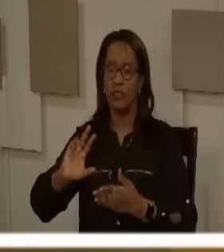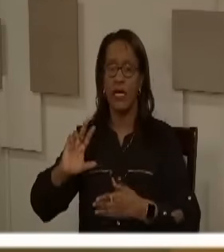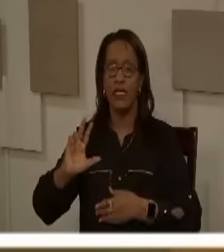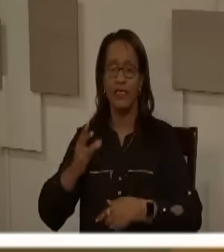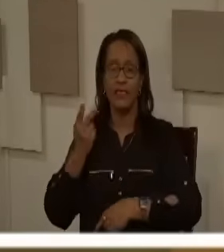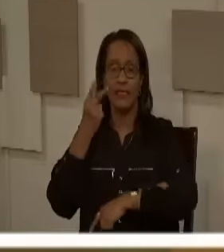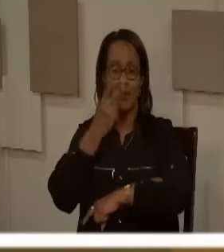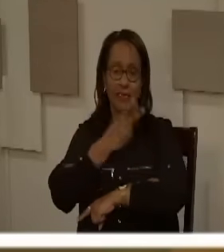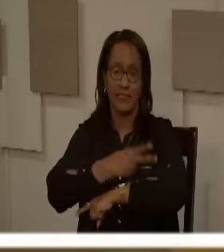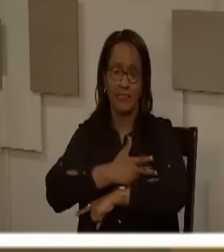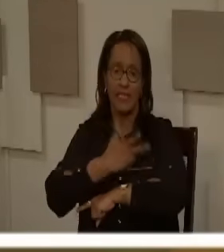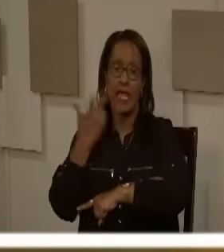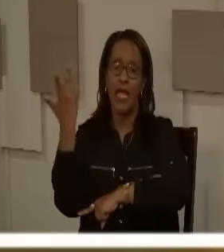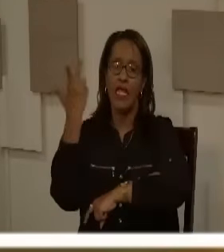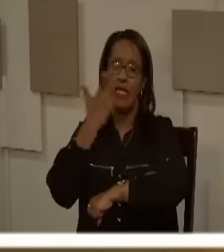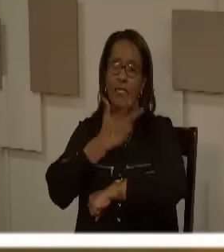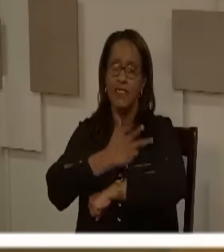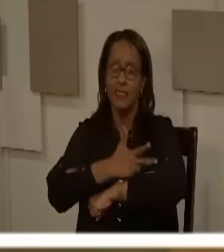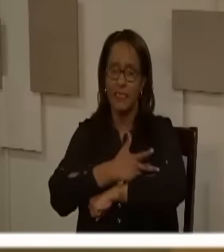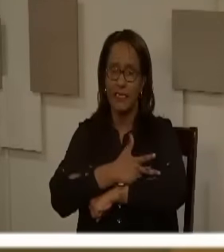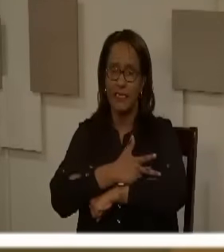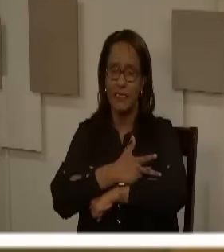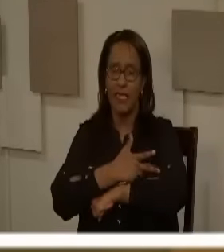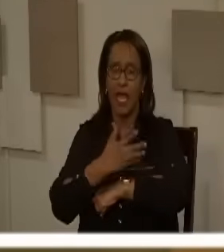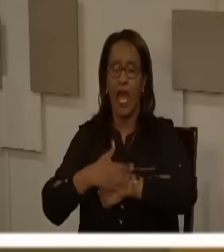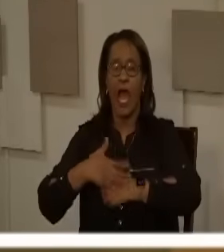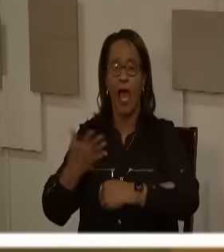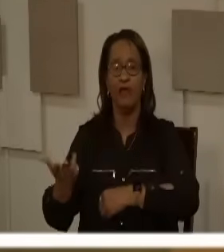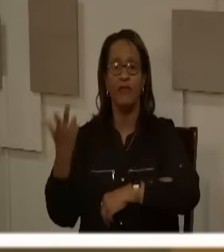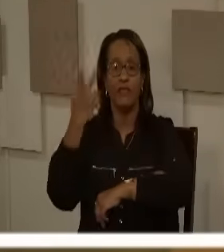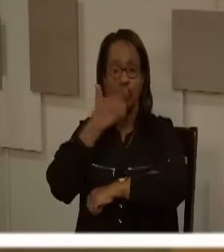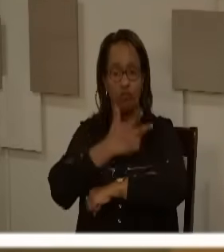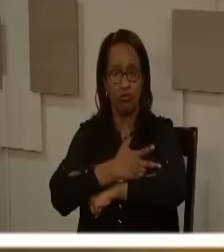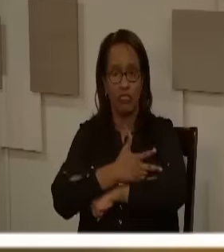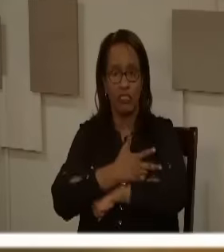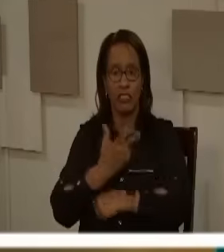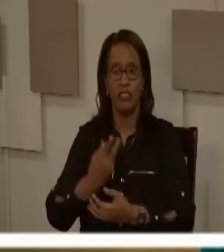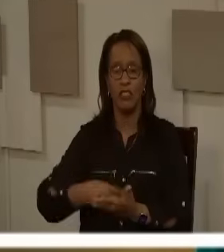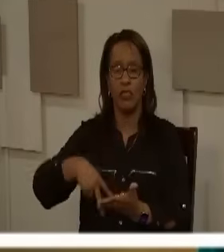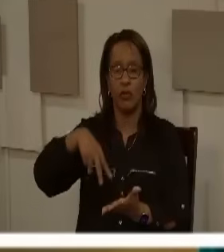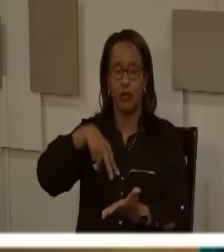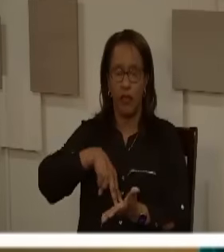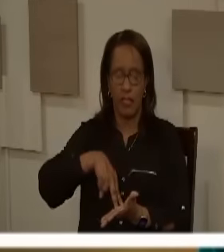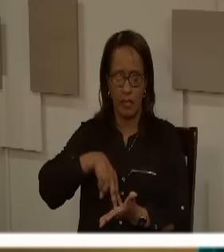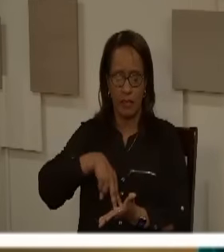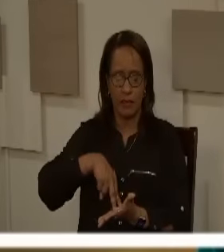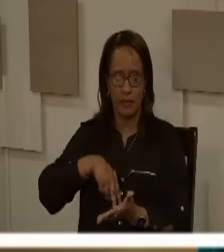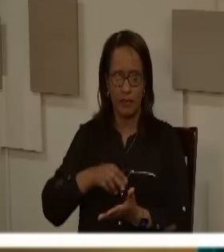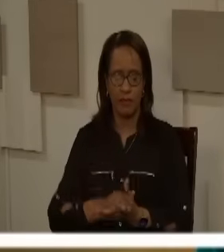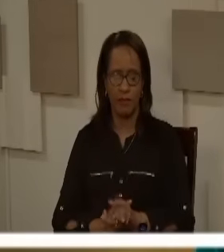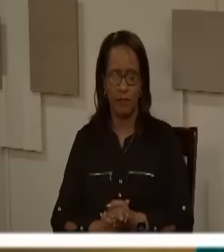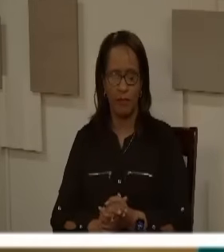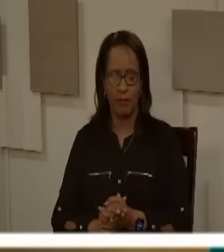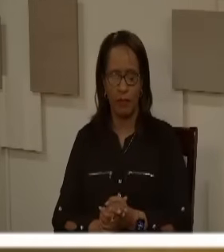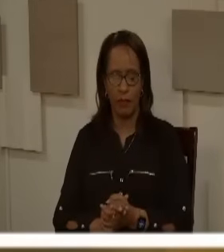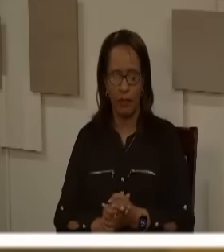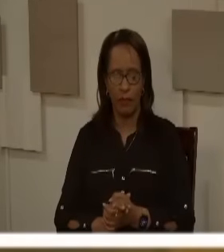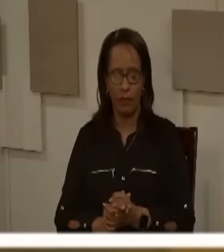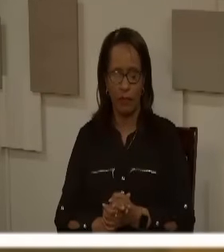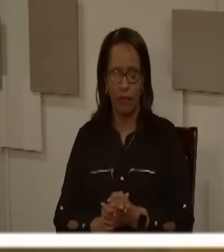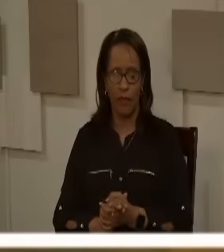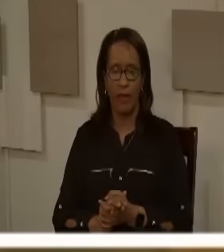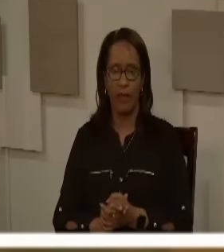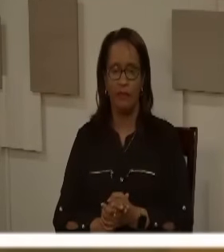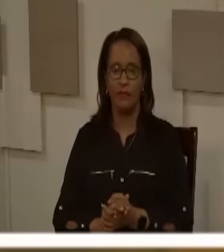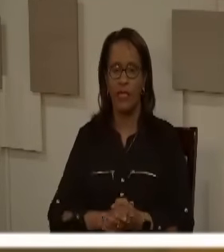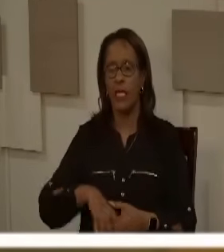Peter remonstrates with him, surely, Lord, this must never happen to you. And Jesus says, get behind